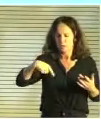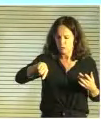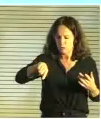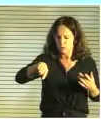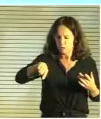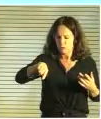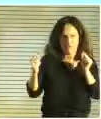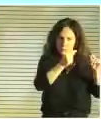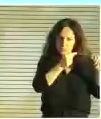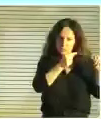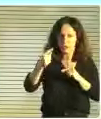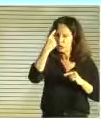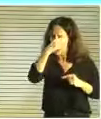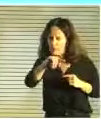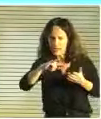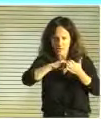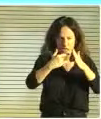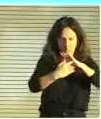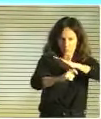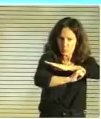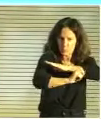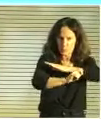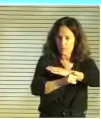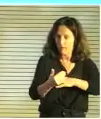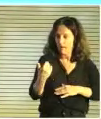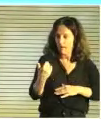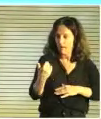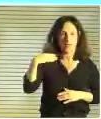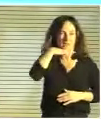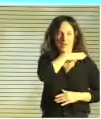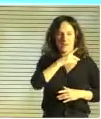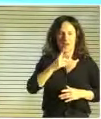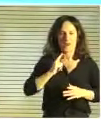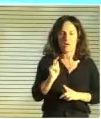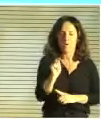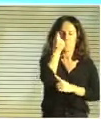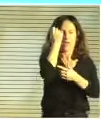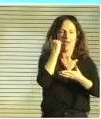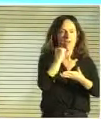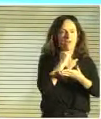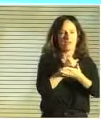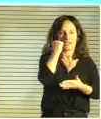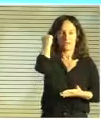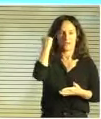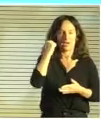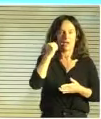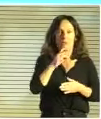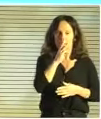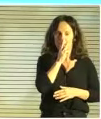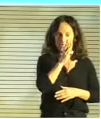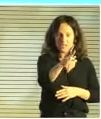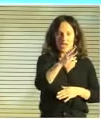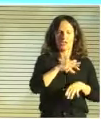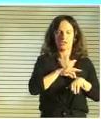for our roadmap, for our path for the next year. So I will do this very, very short. It's a reduction of